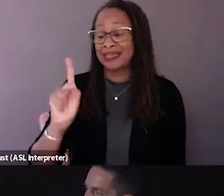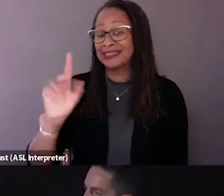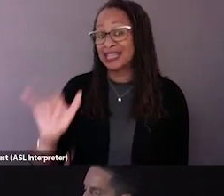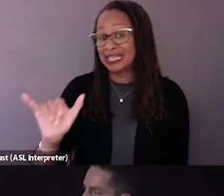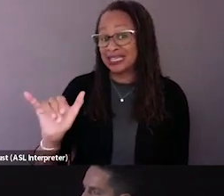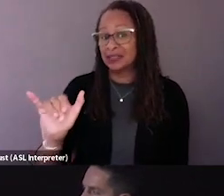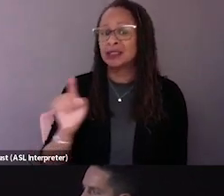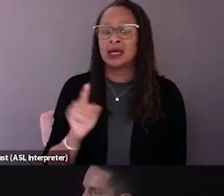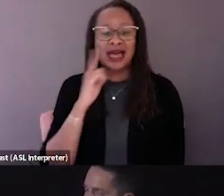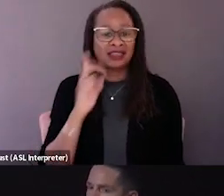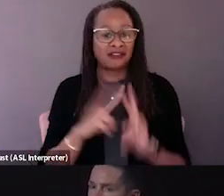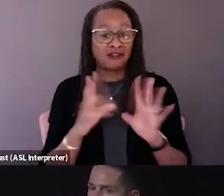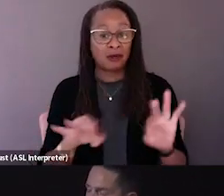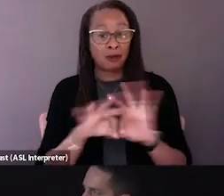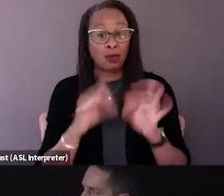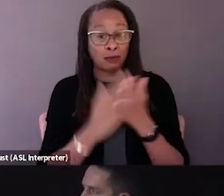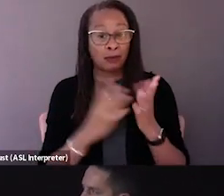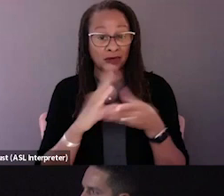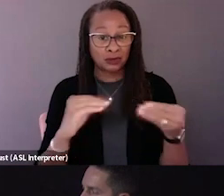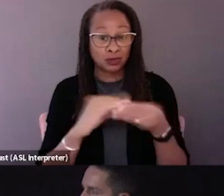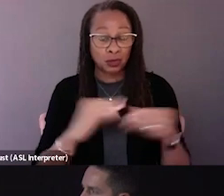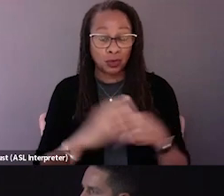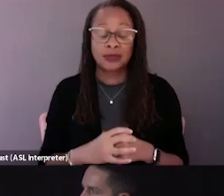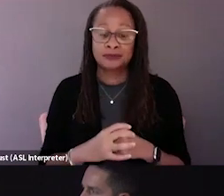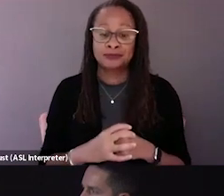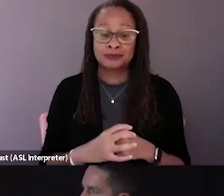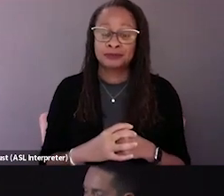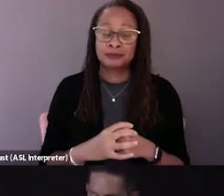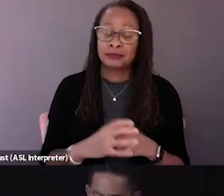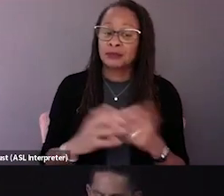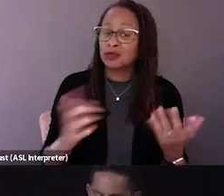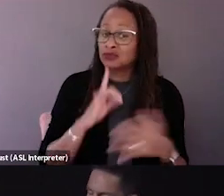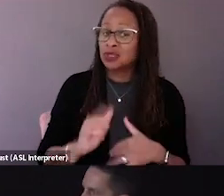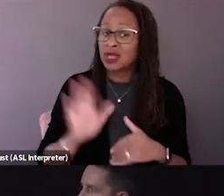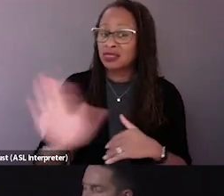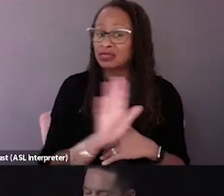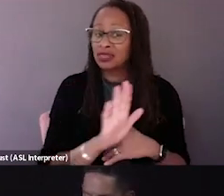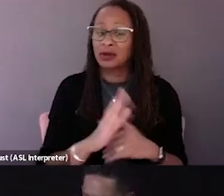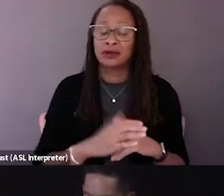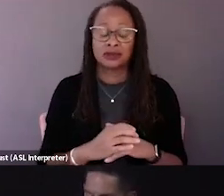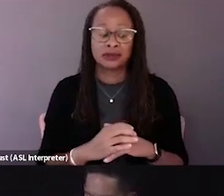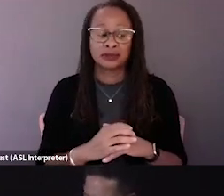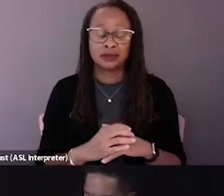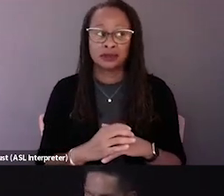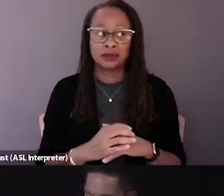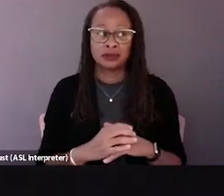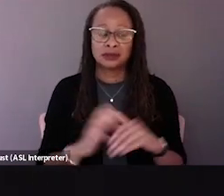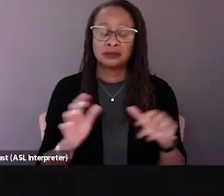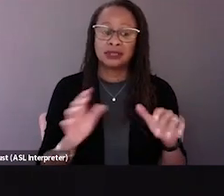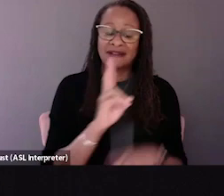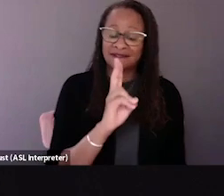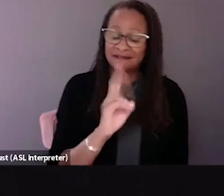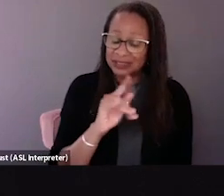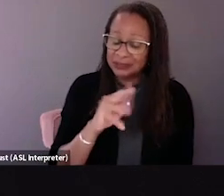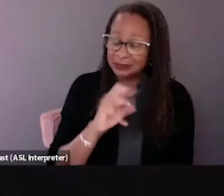I think, are an important part of the story because on many levels they're victims, even while they